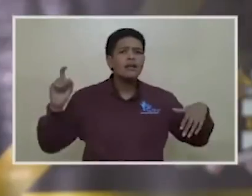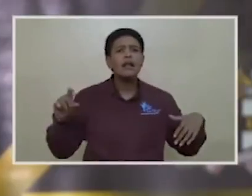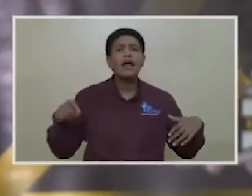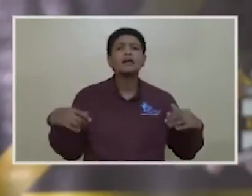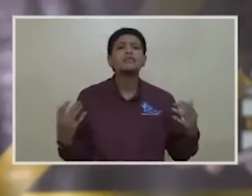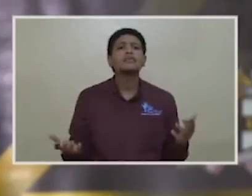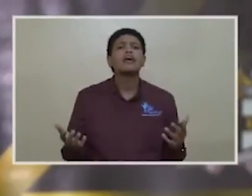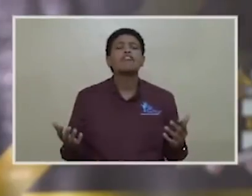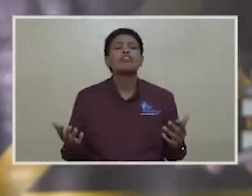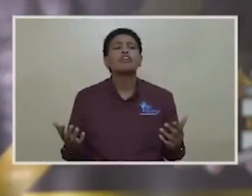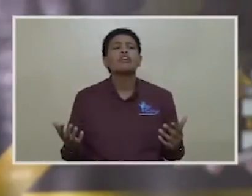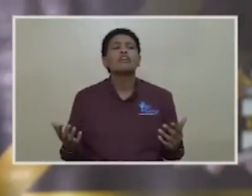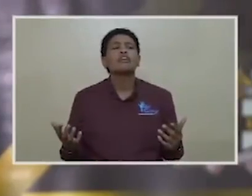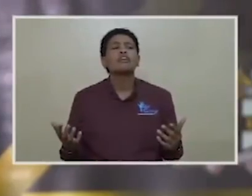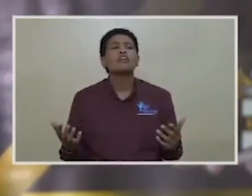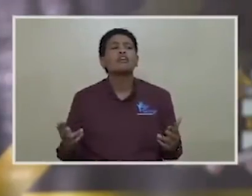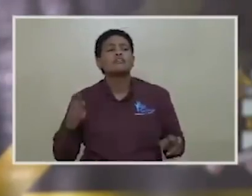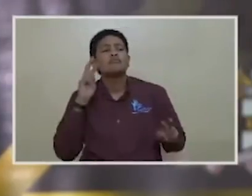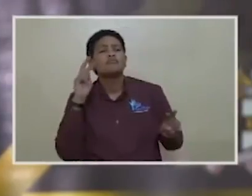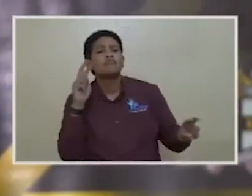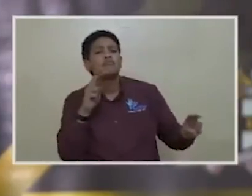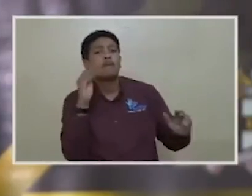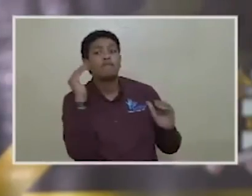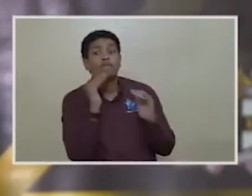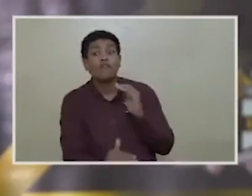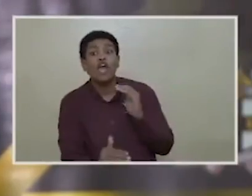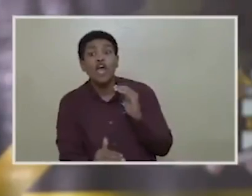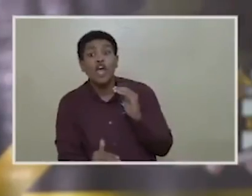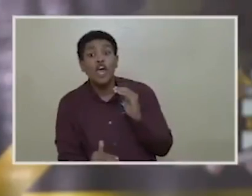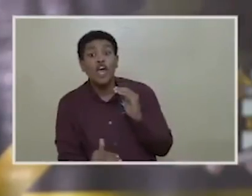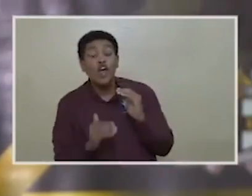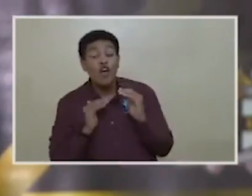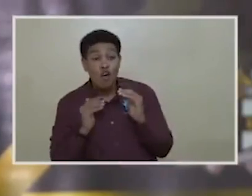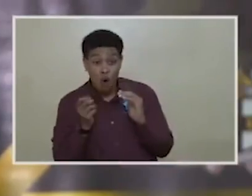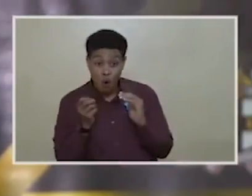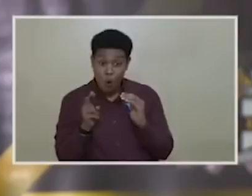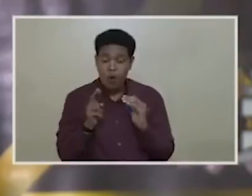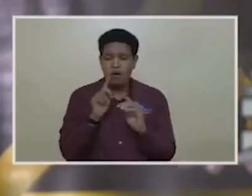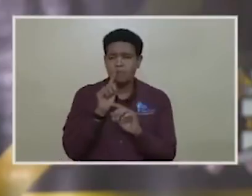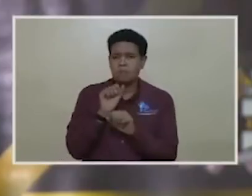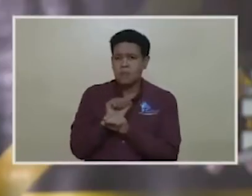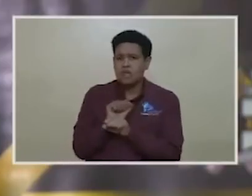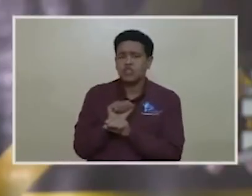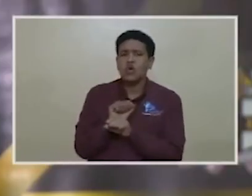necessarily treated fairly or ensured